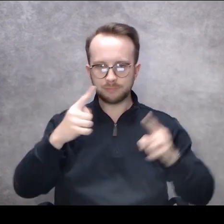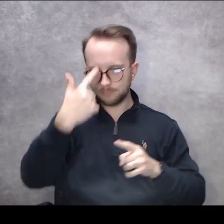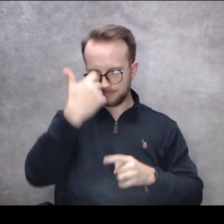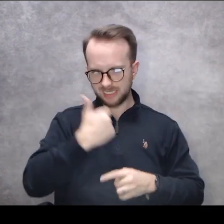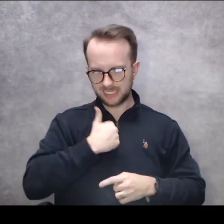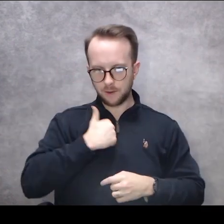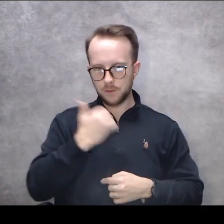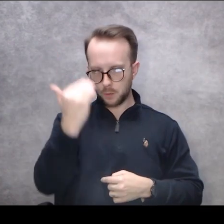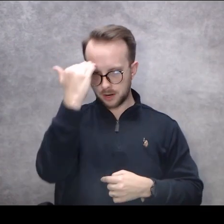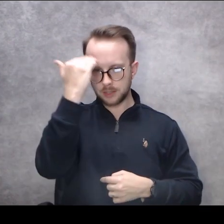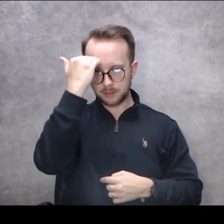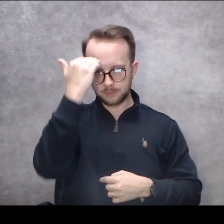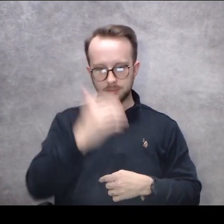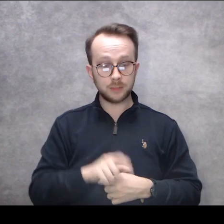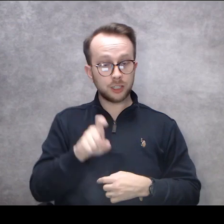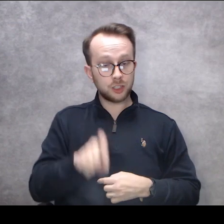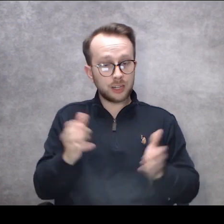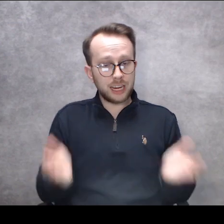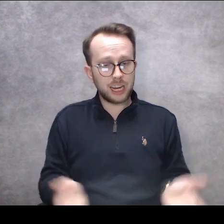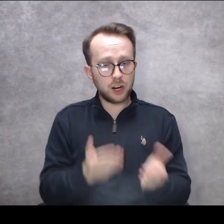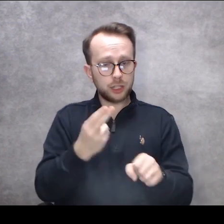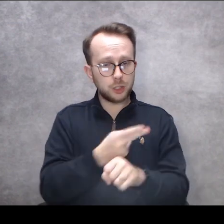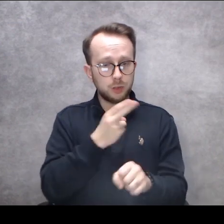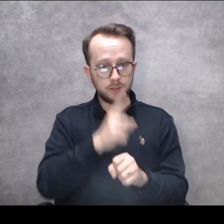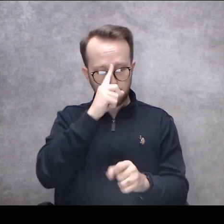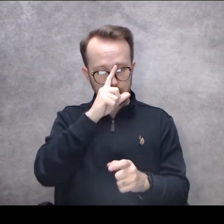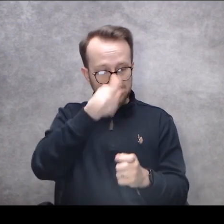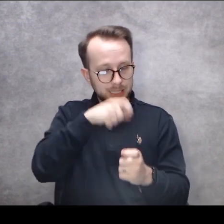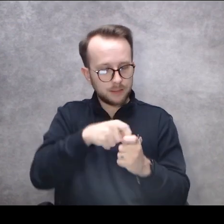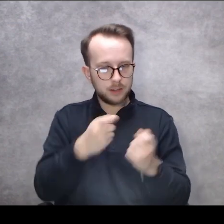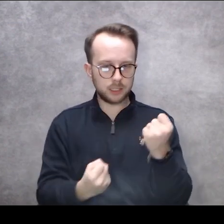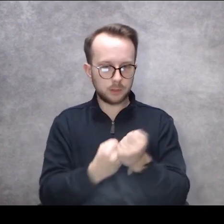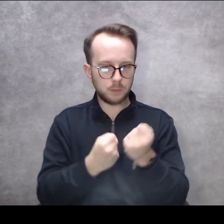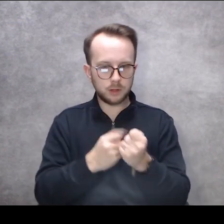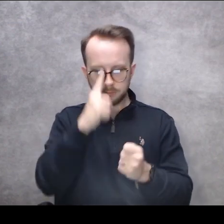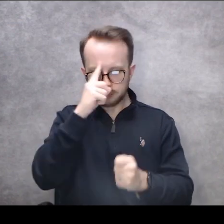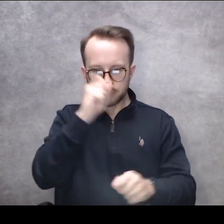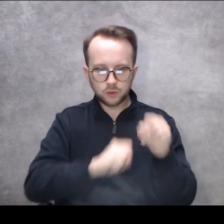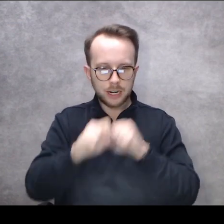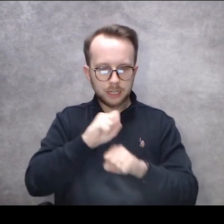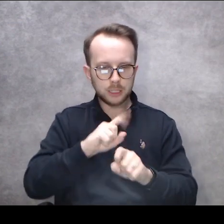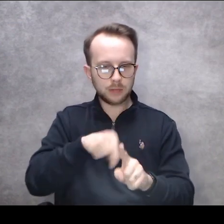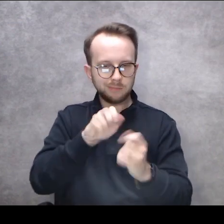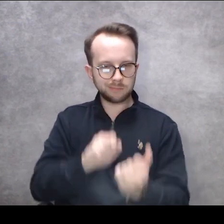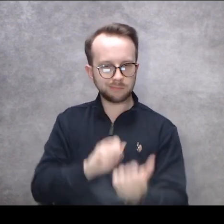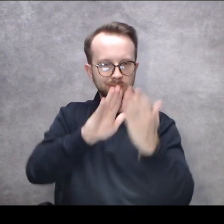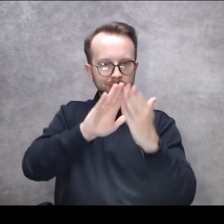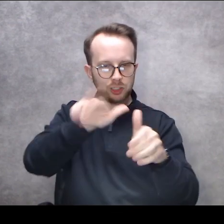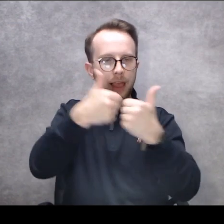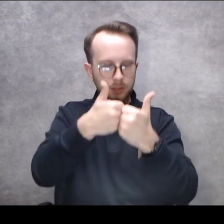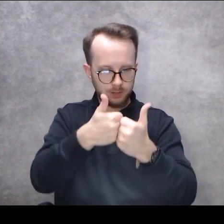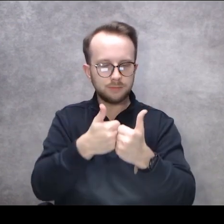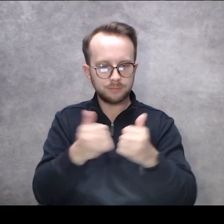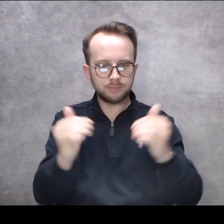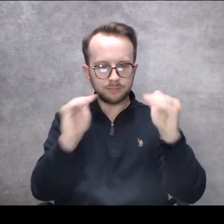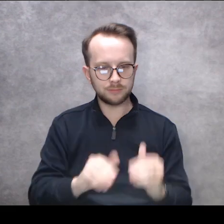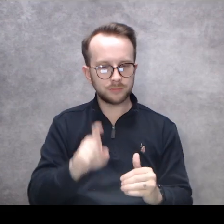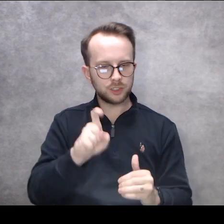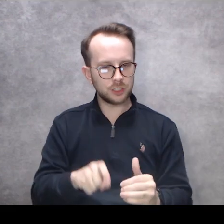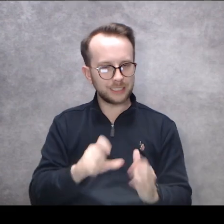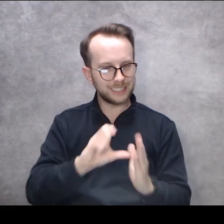It should encourage the use of specific supports and strategies in the face of a challenge. And it should emphasize